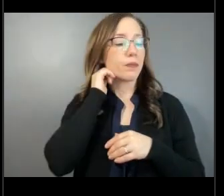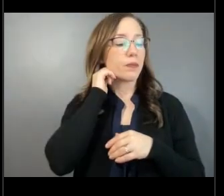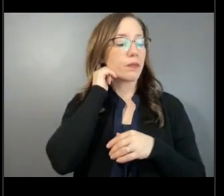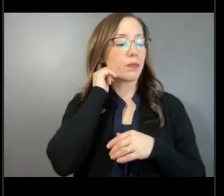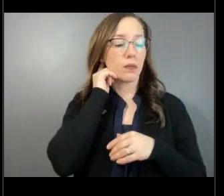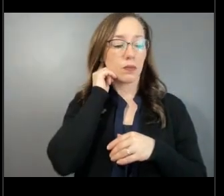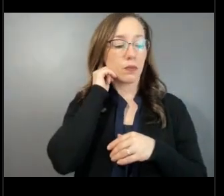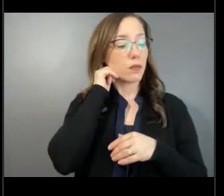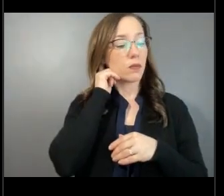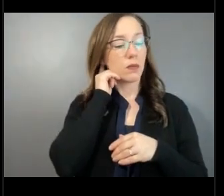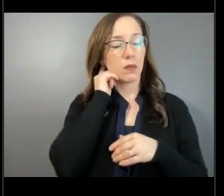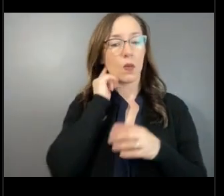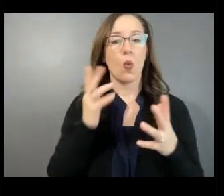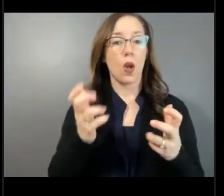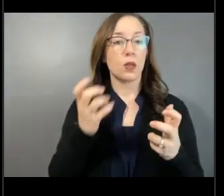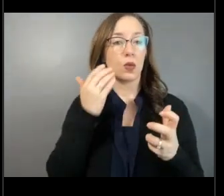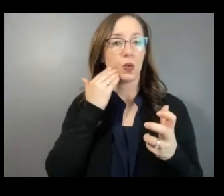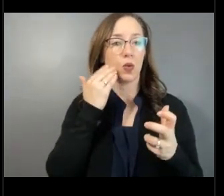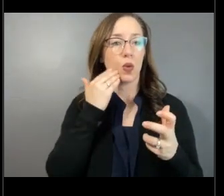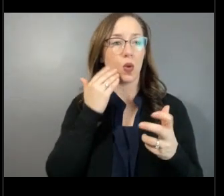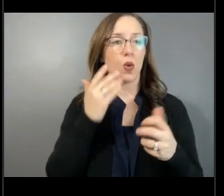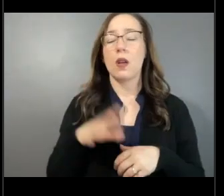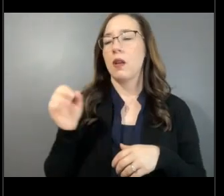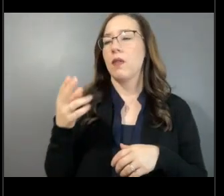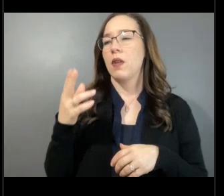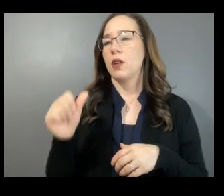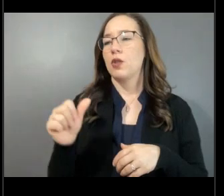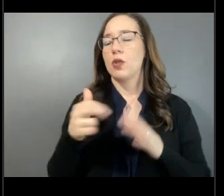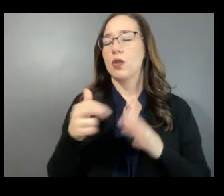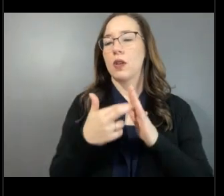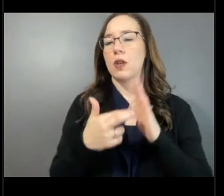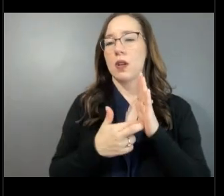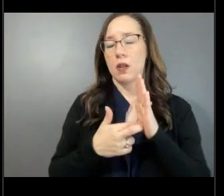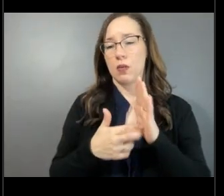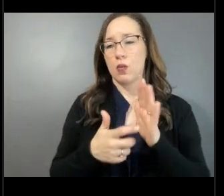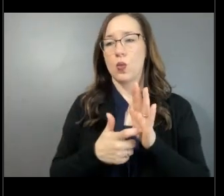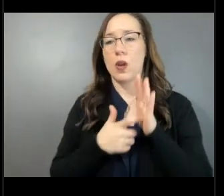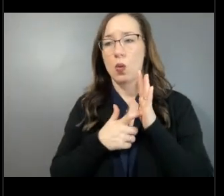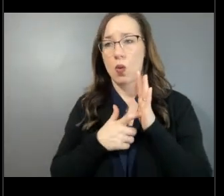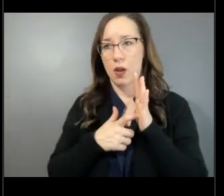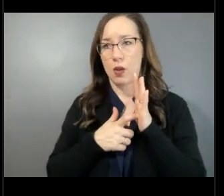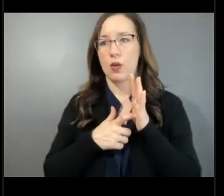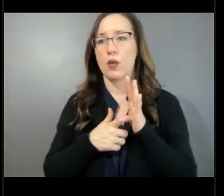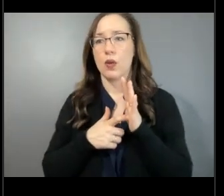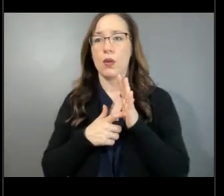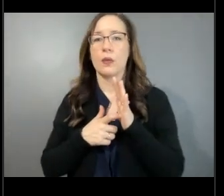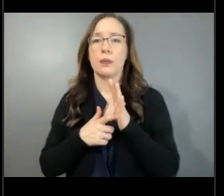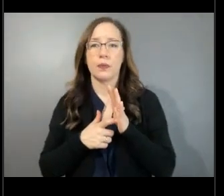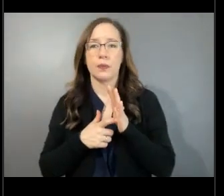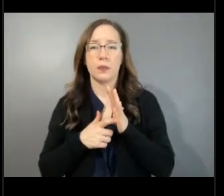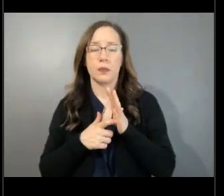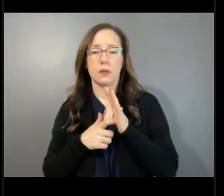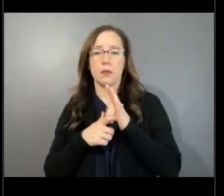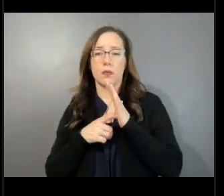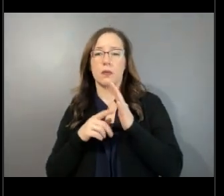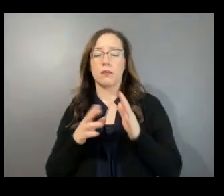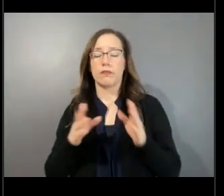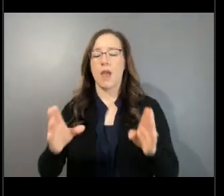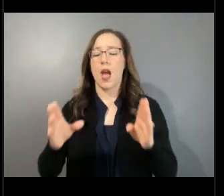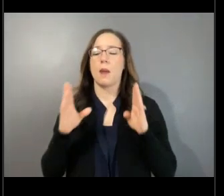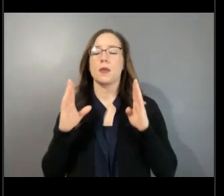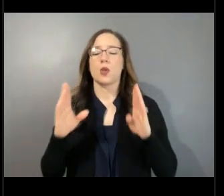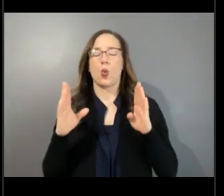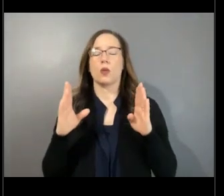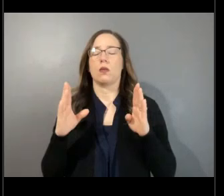would like to know, isn't the FHA guidelines requiring an absolute